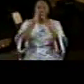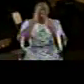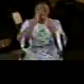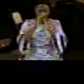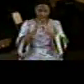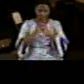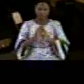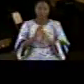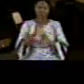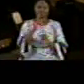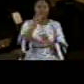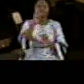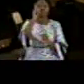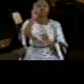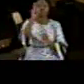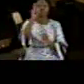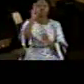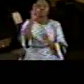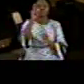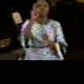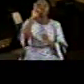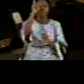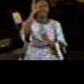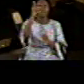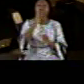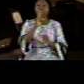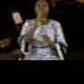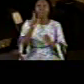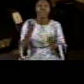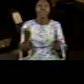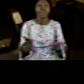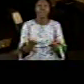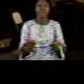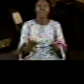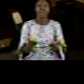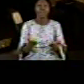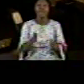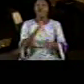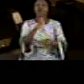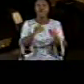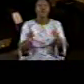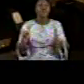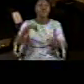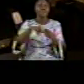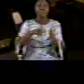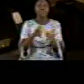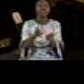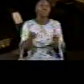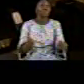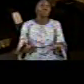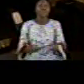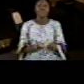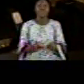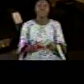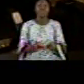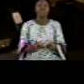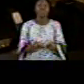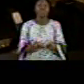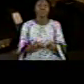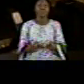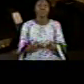worship you. You are here, working in this place, working in this